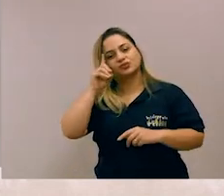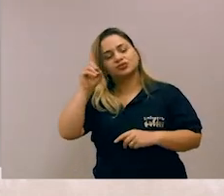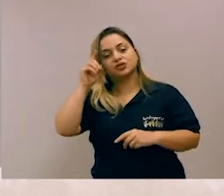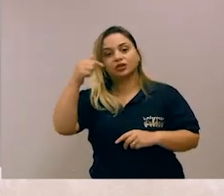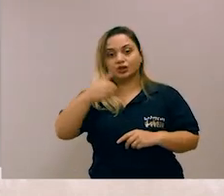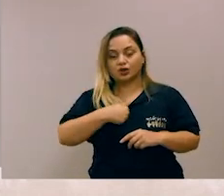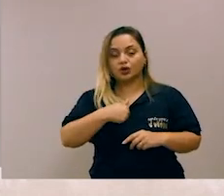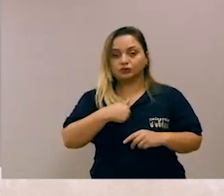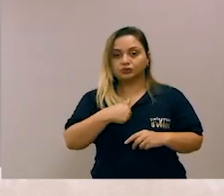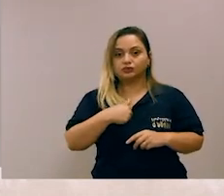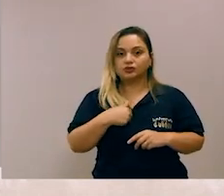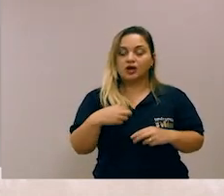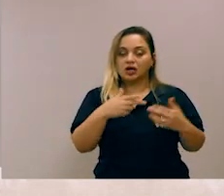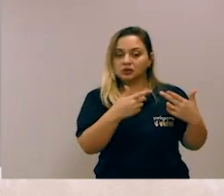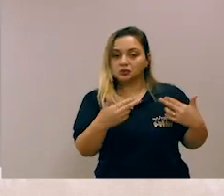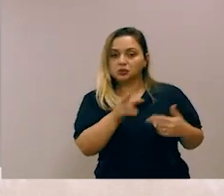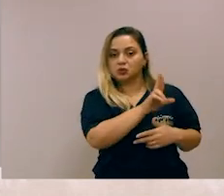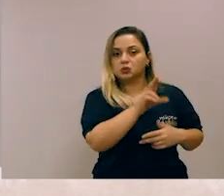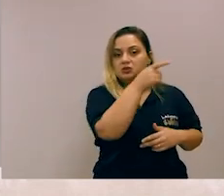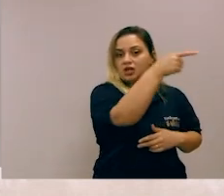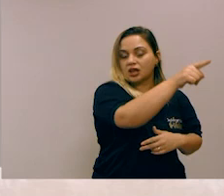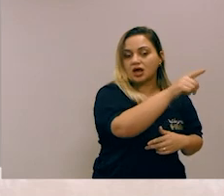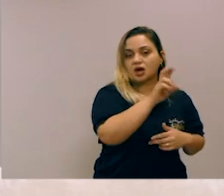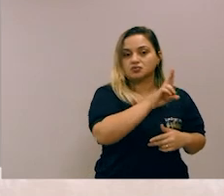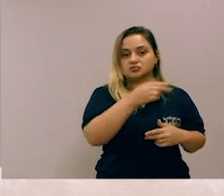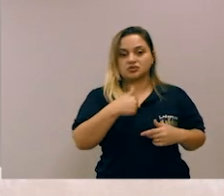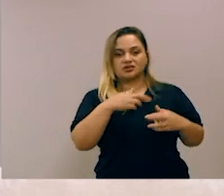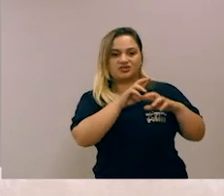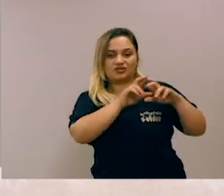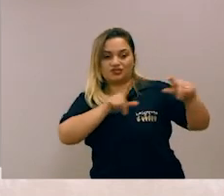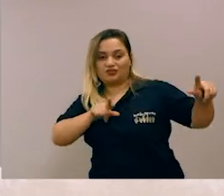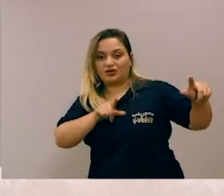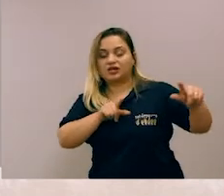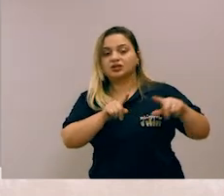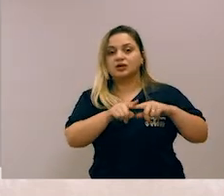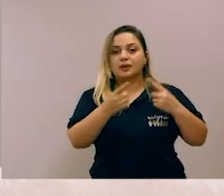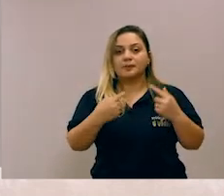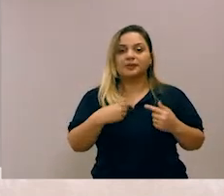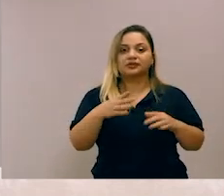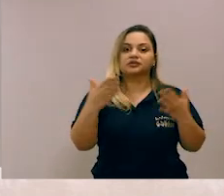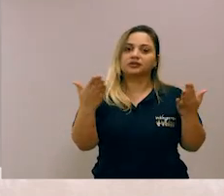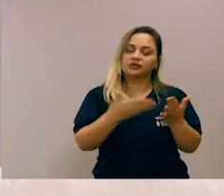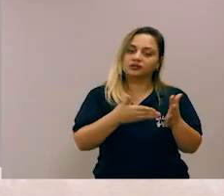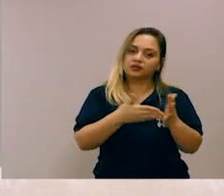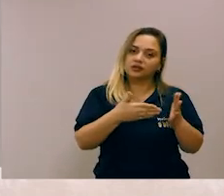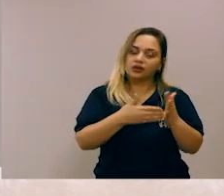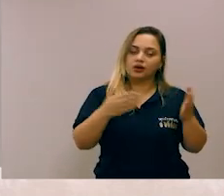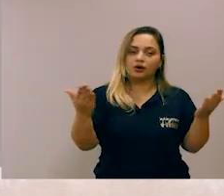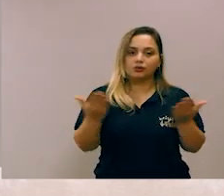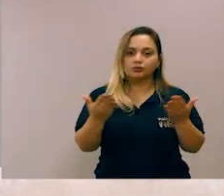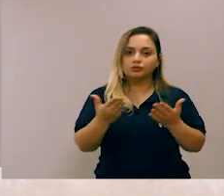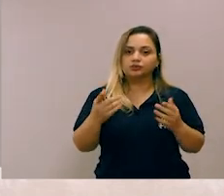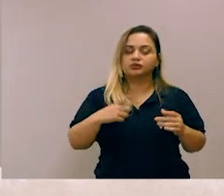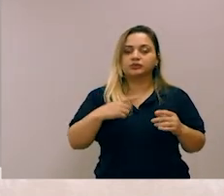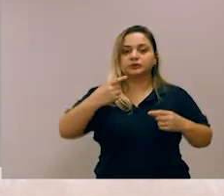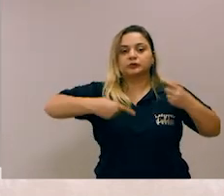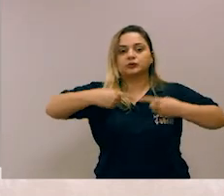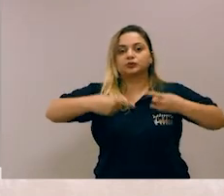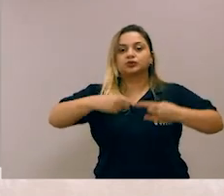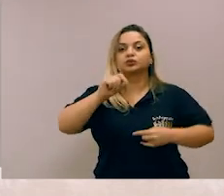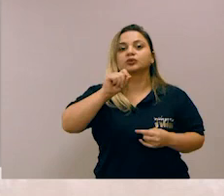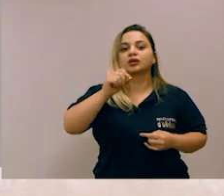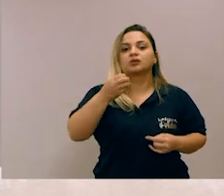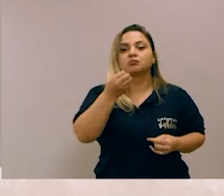technology and the planning that they have. And this week, we had a conference with all of the Israeli delegation